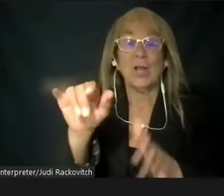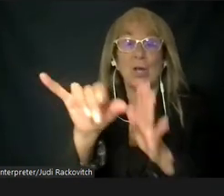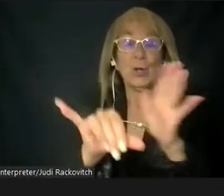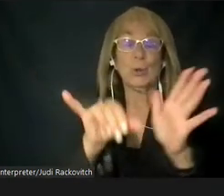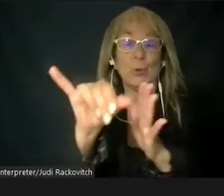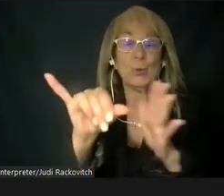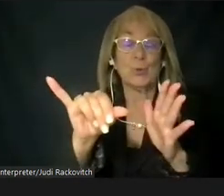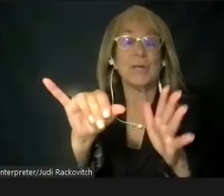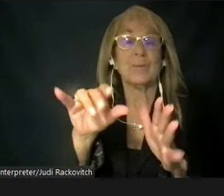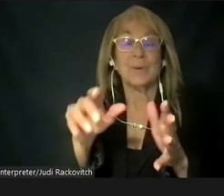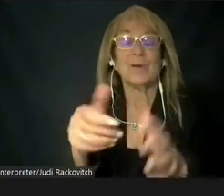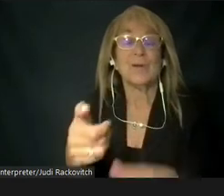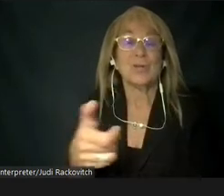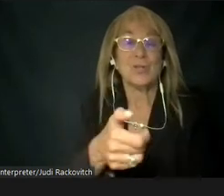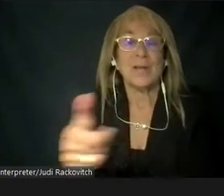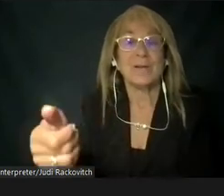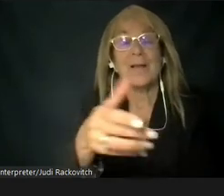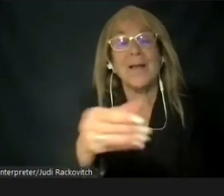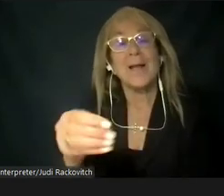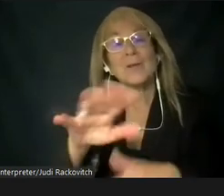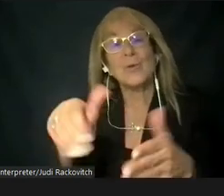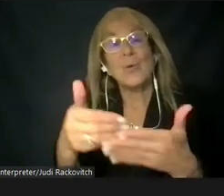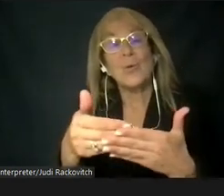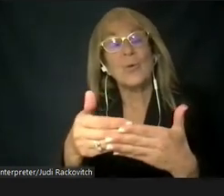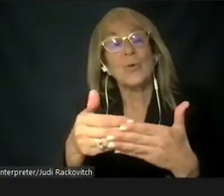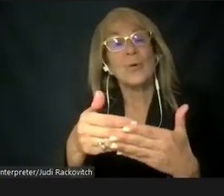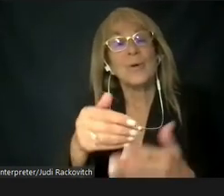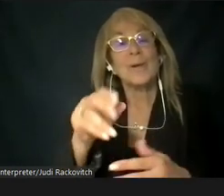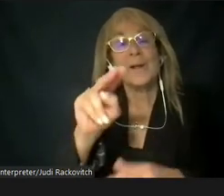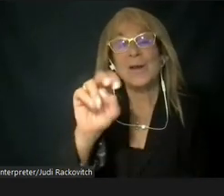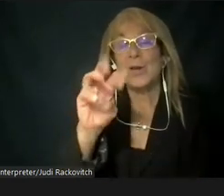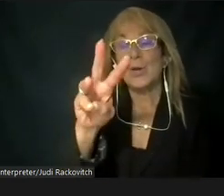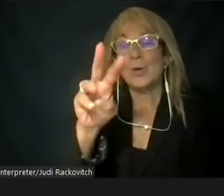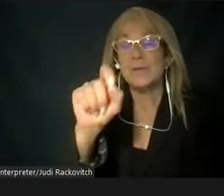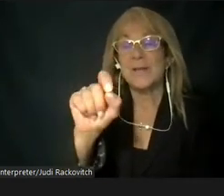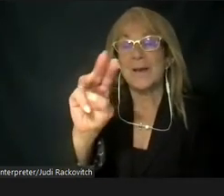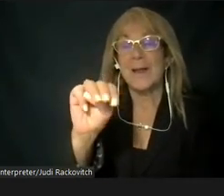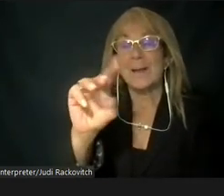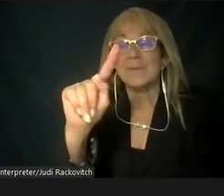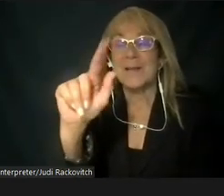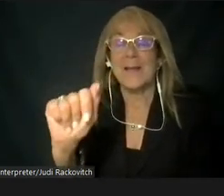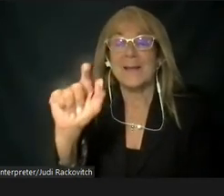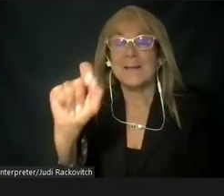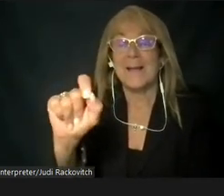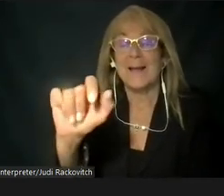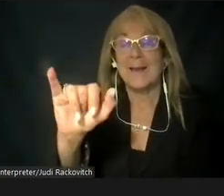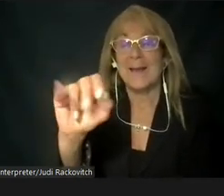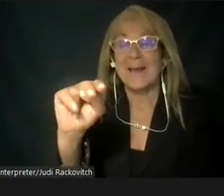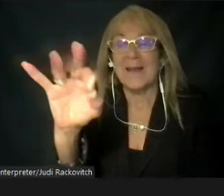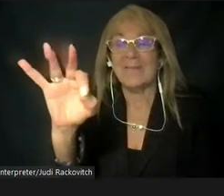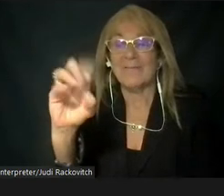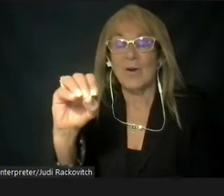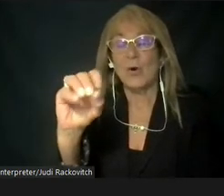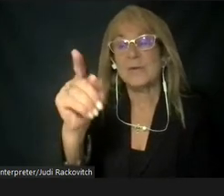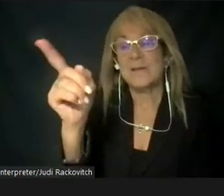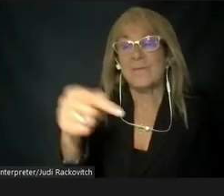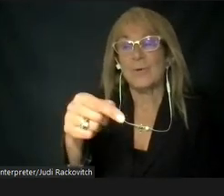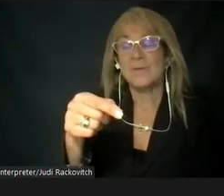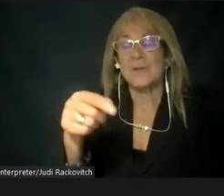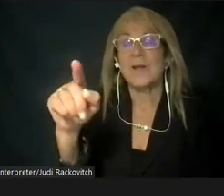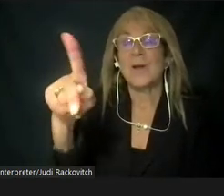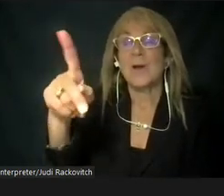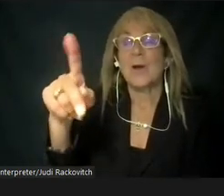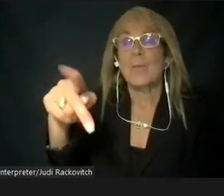towing program project website at new.mta.info forward slash project forward slash